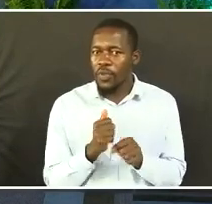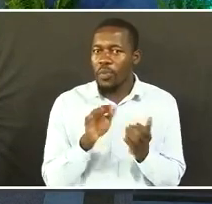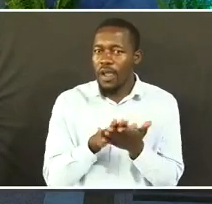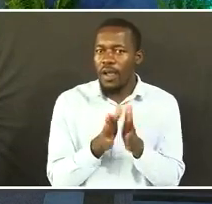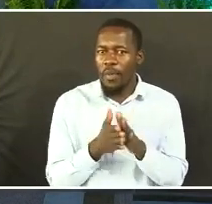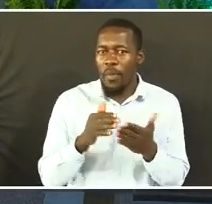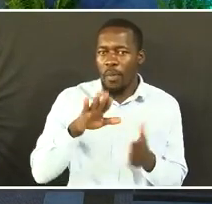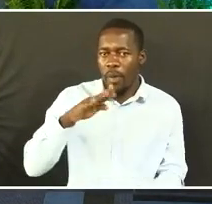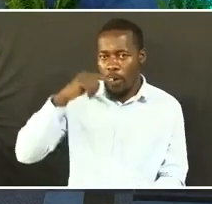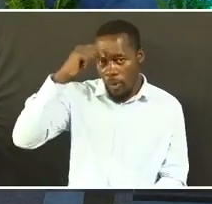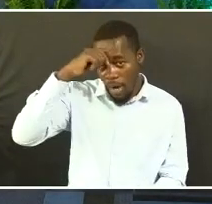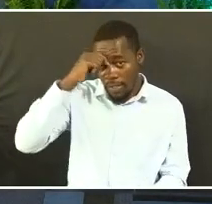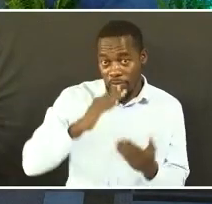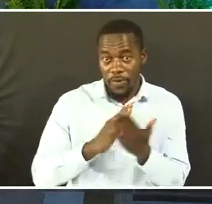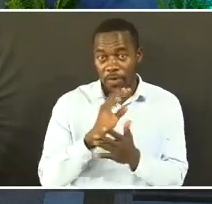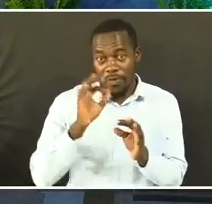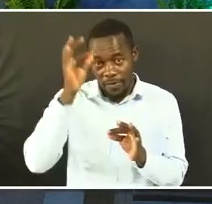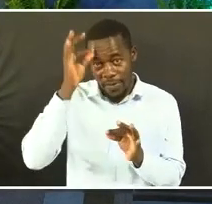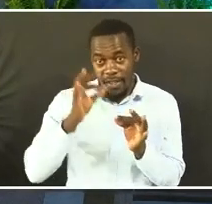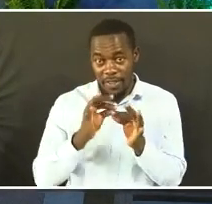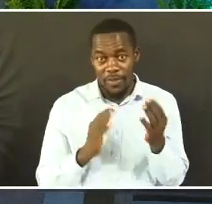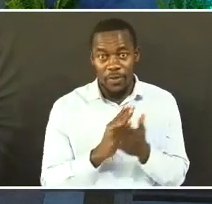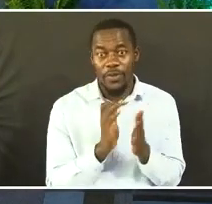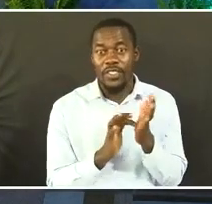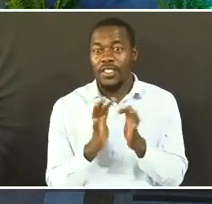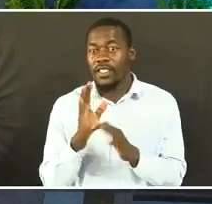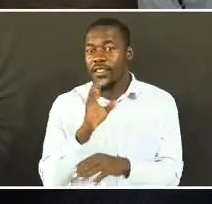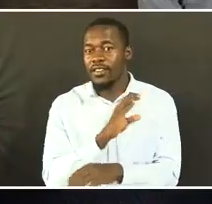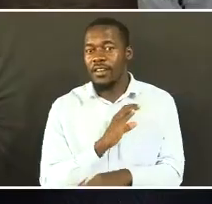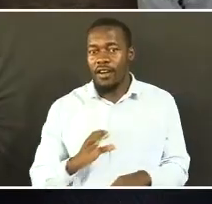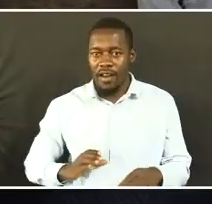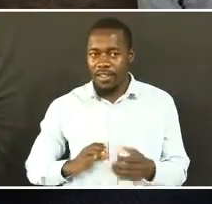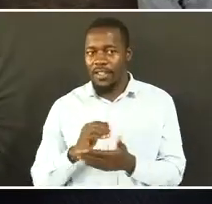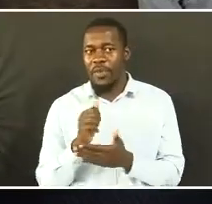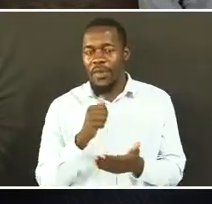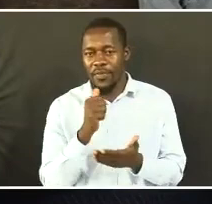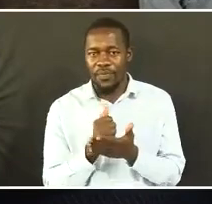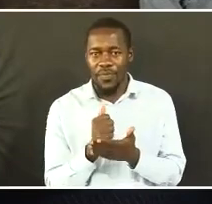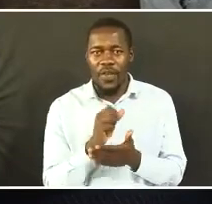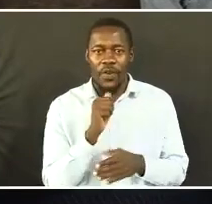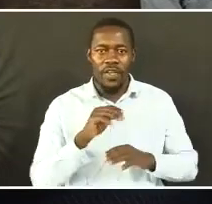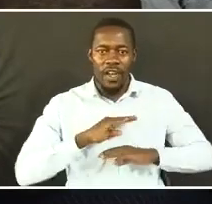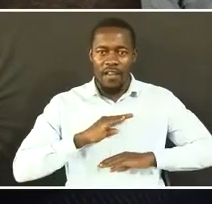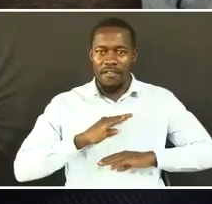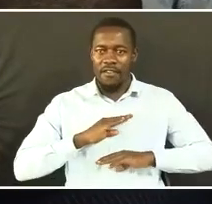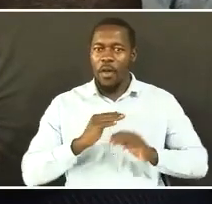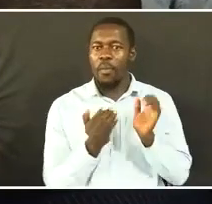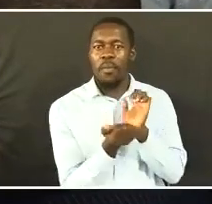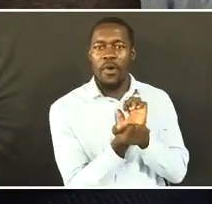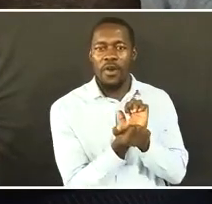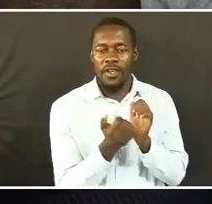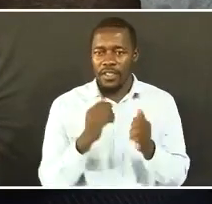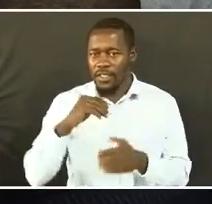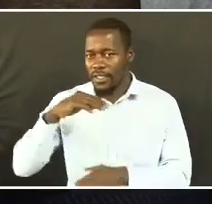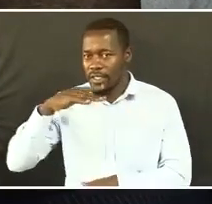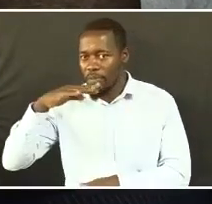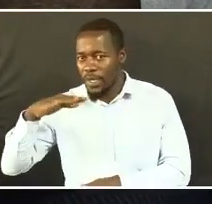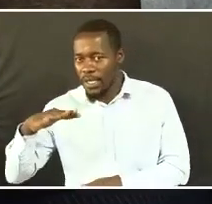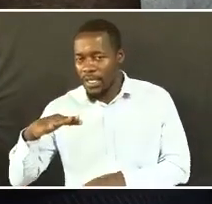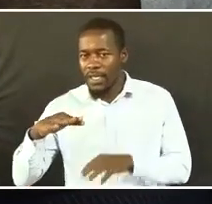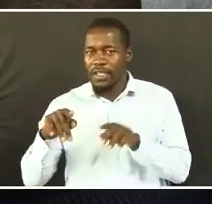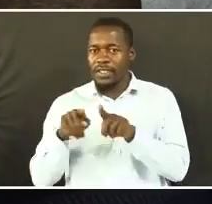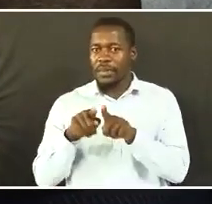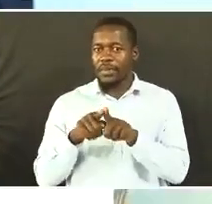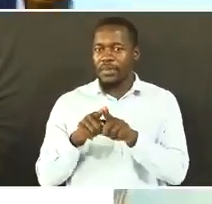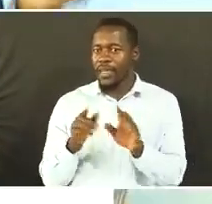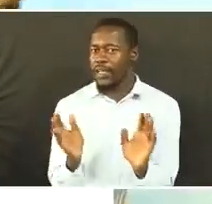through faith, which is in Christ Jesus. Would you say amen? As though that was not enough, Apostle Paul, speaking and crumbling under the weight